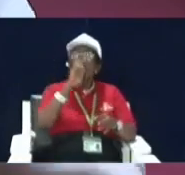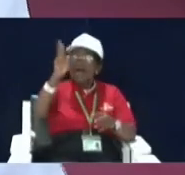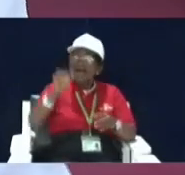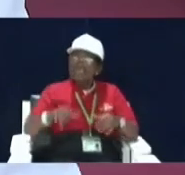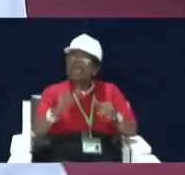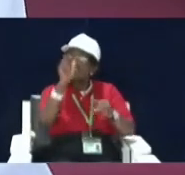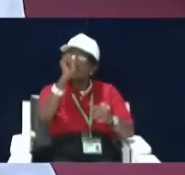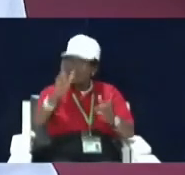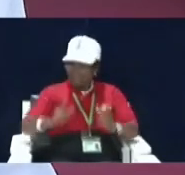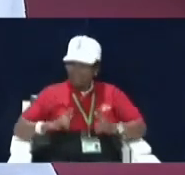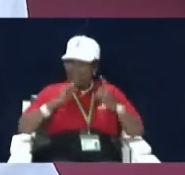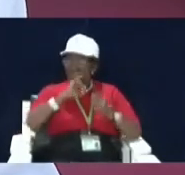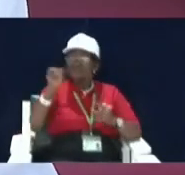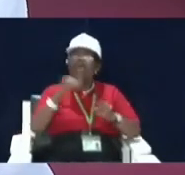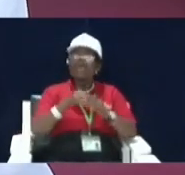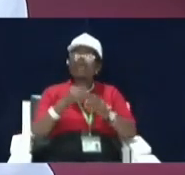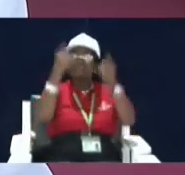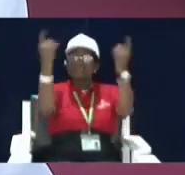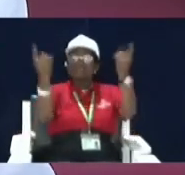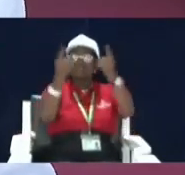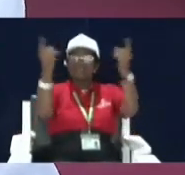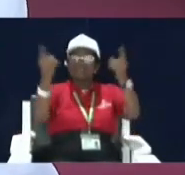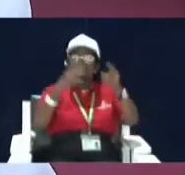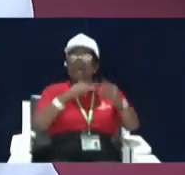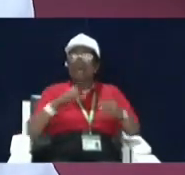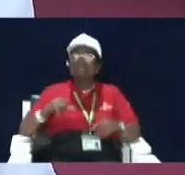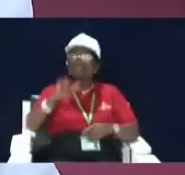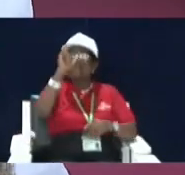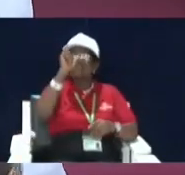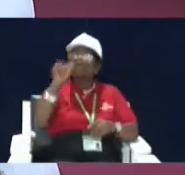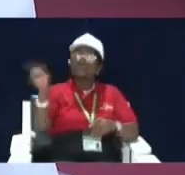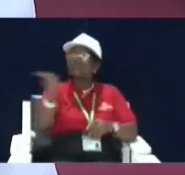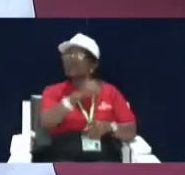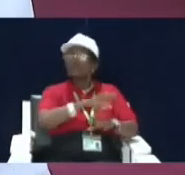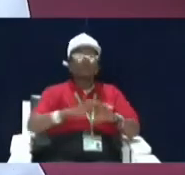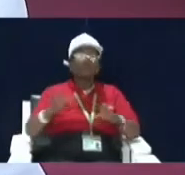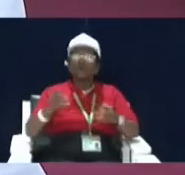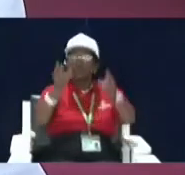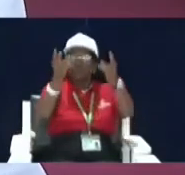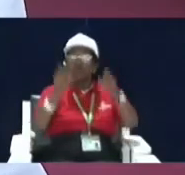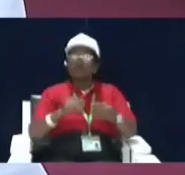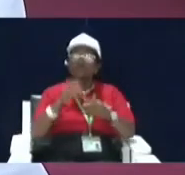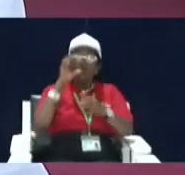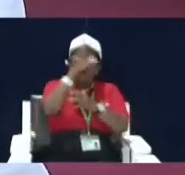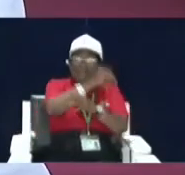and yet you don't want to miss the multiple miracles of tonight,